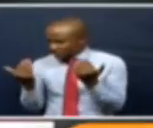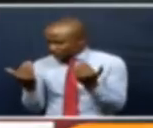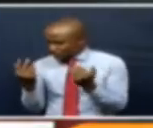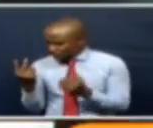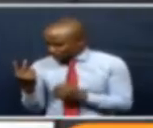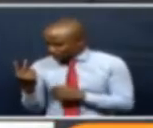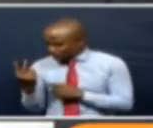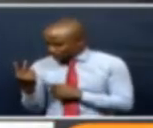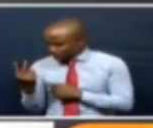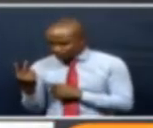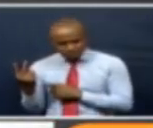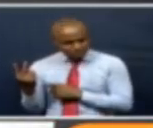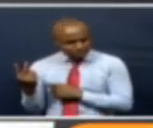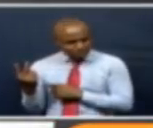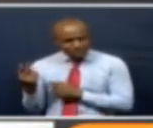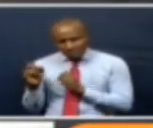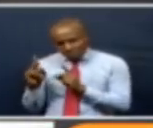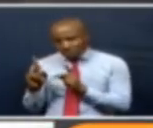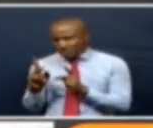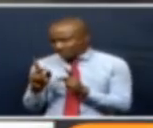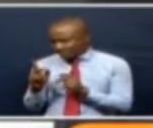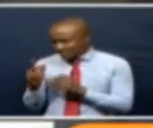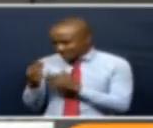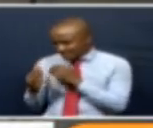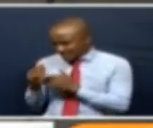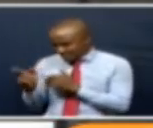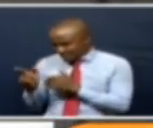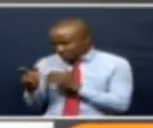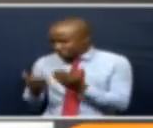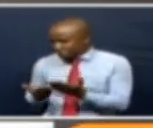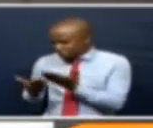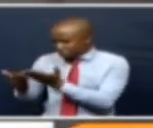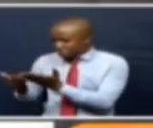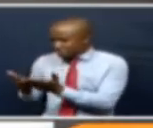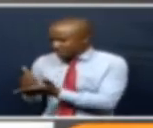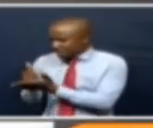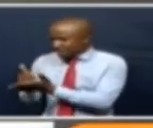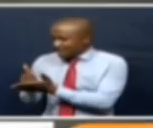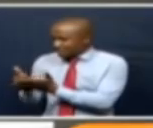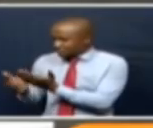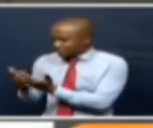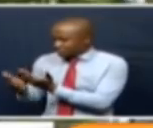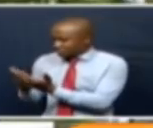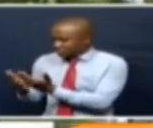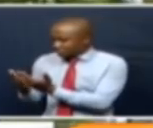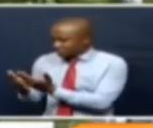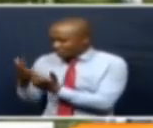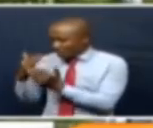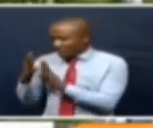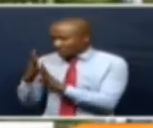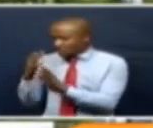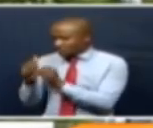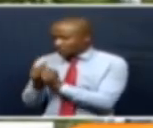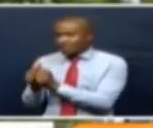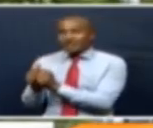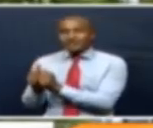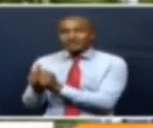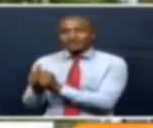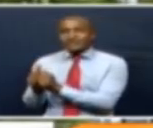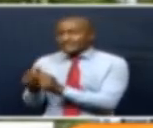Job says he resorted to giving the twins to two women who had been queuing with him. Both of them had their